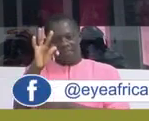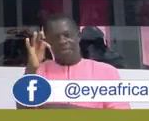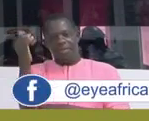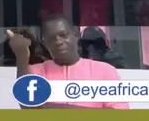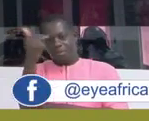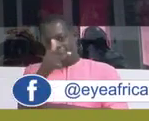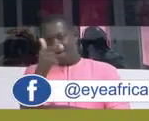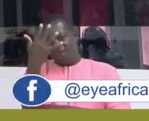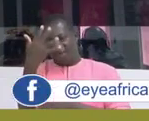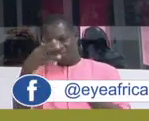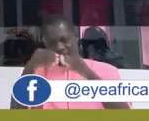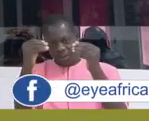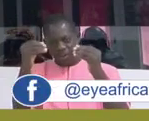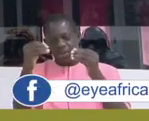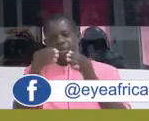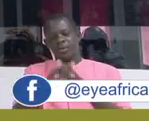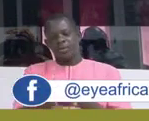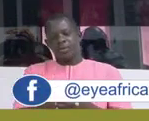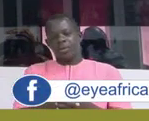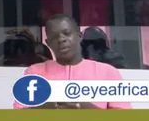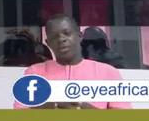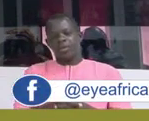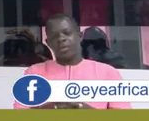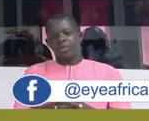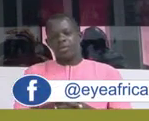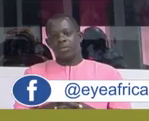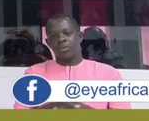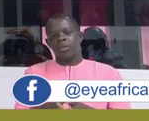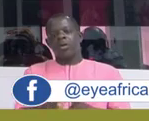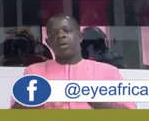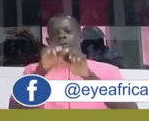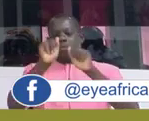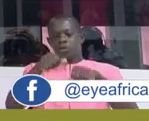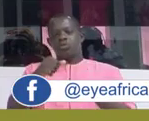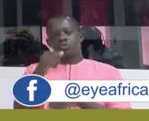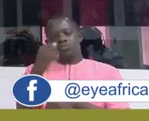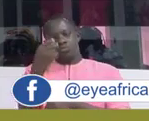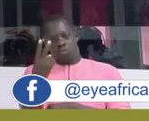5,000,000." I said to him, when he pays that 5,000,